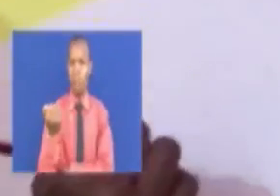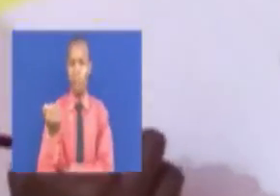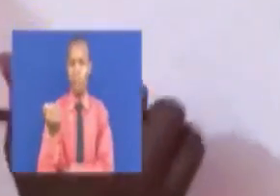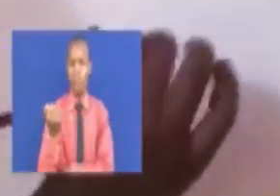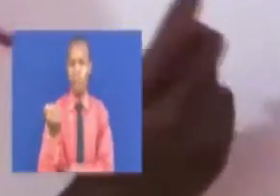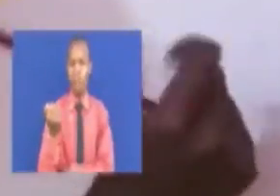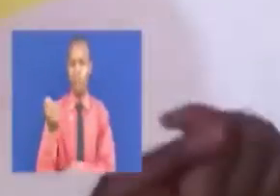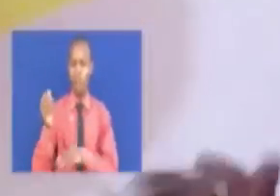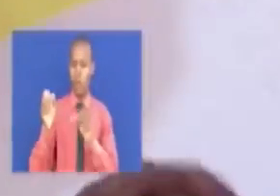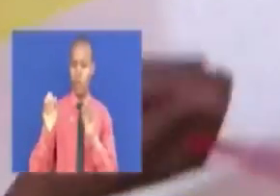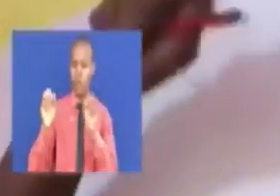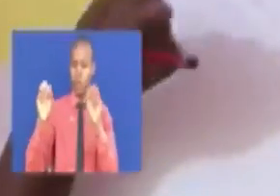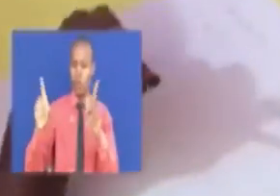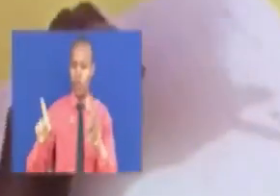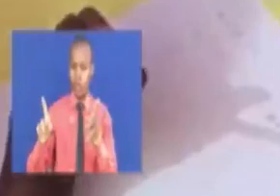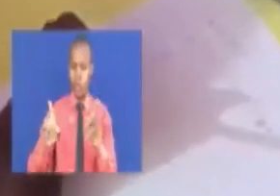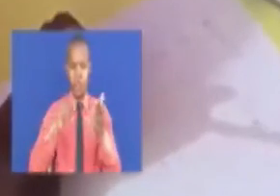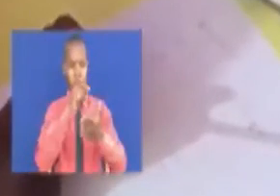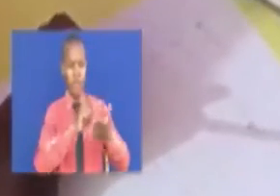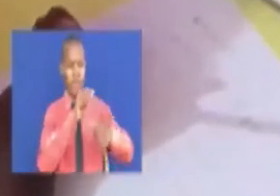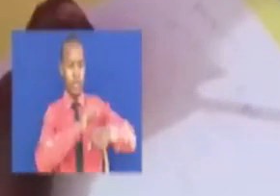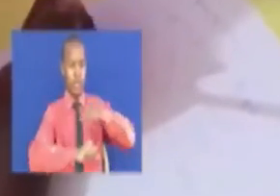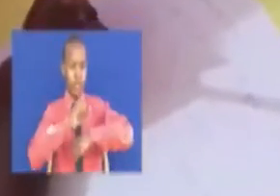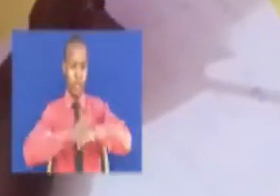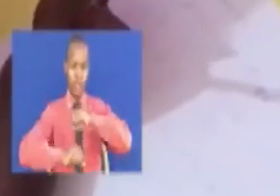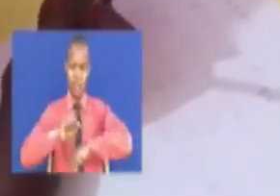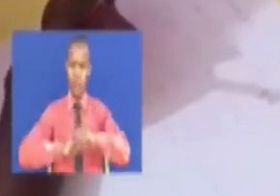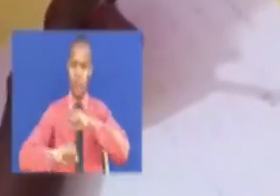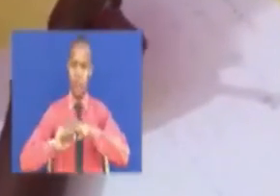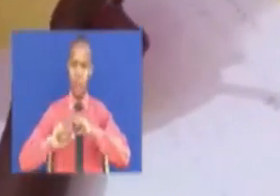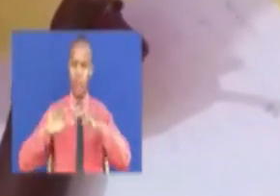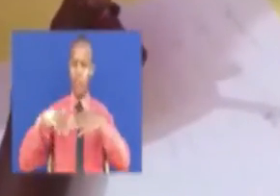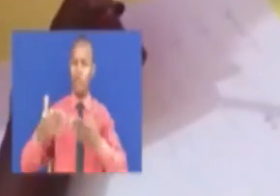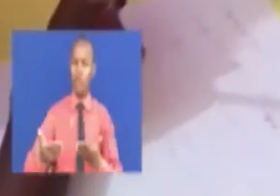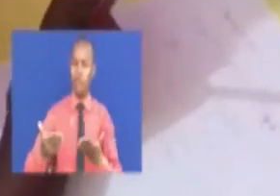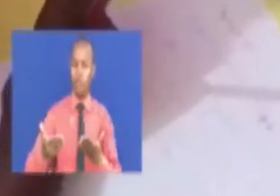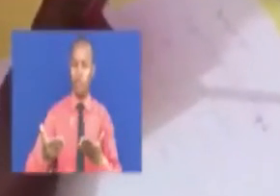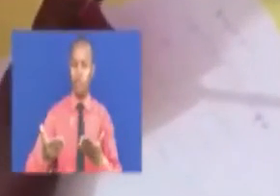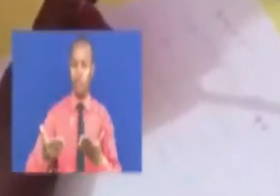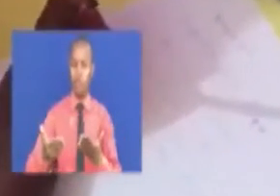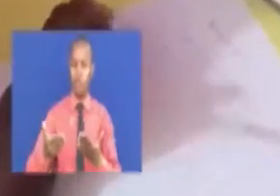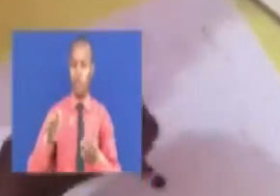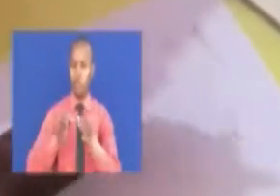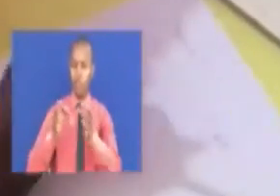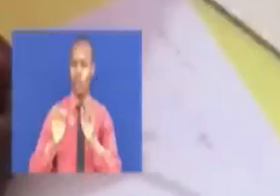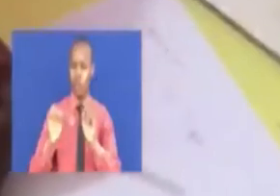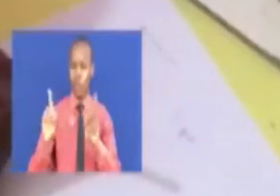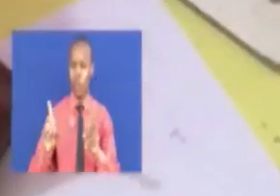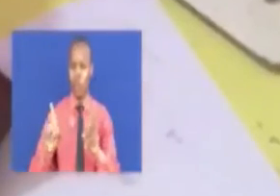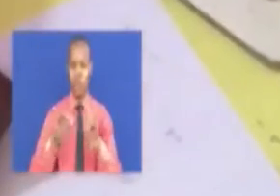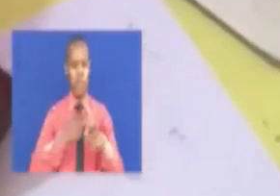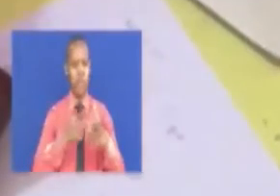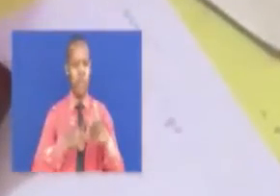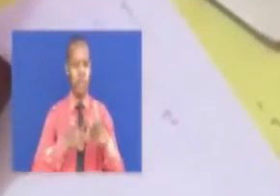Okay, now continue writing the activities up to now, since the time you woke up, okay? And then I